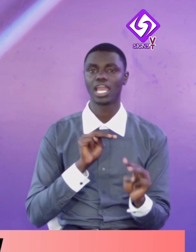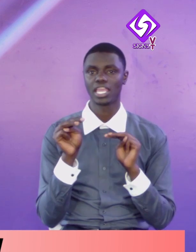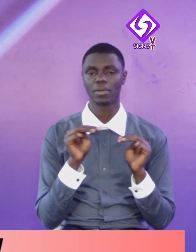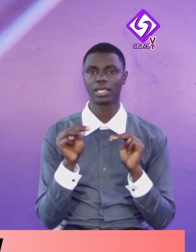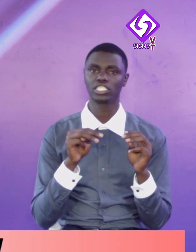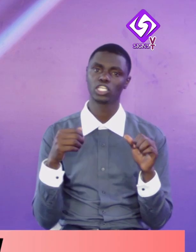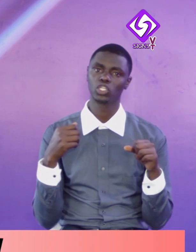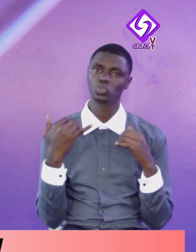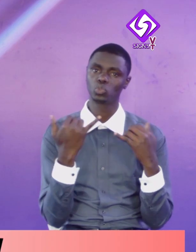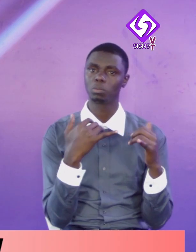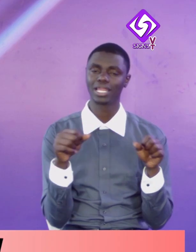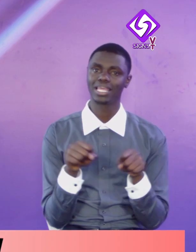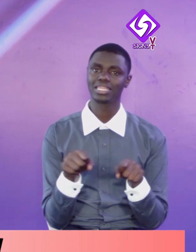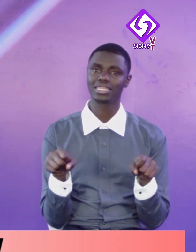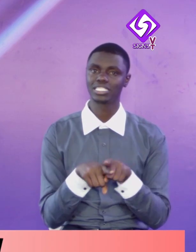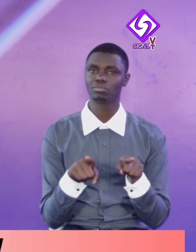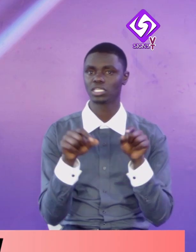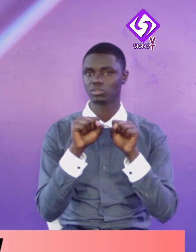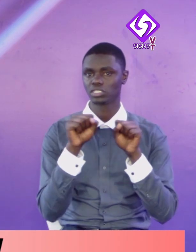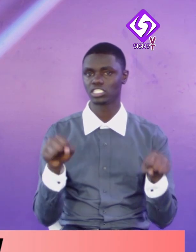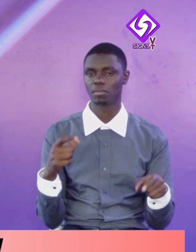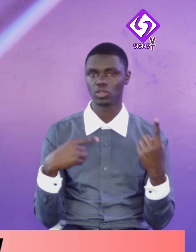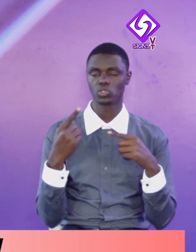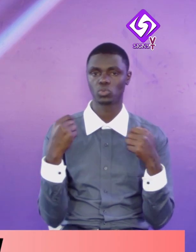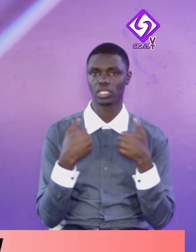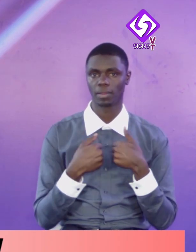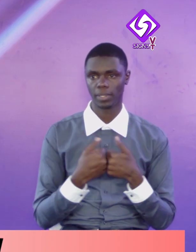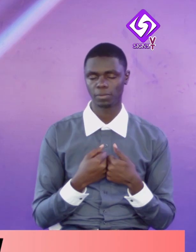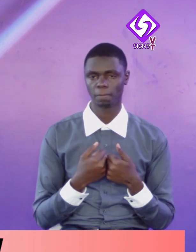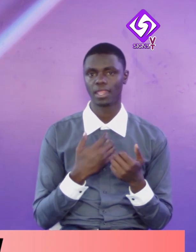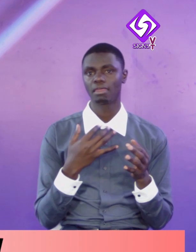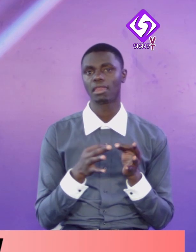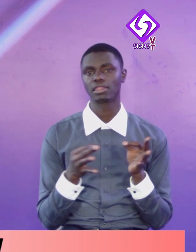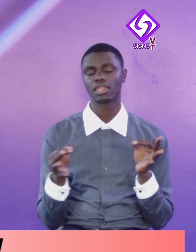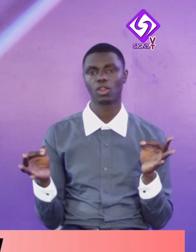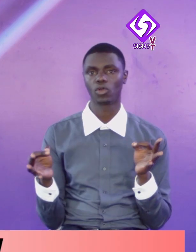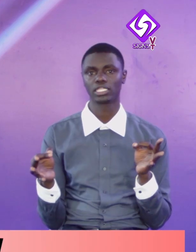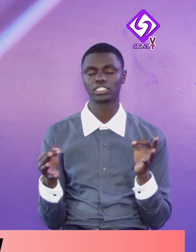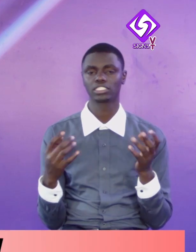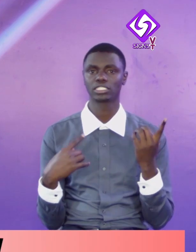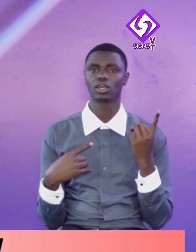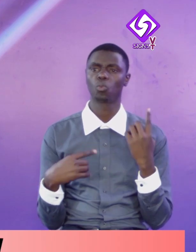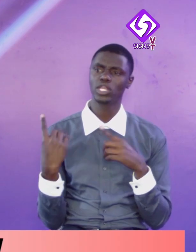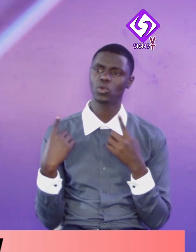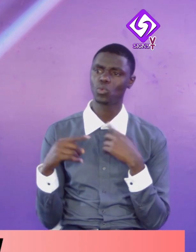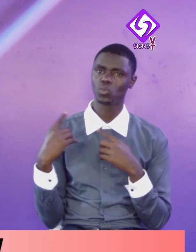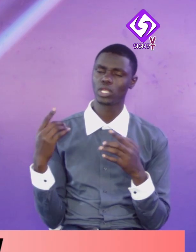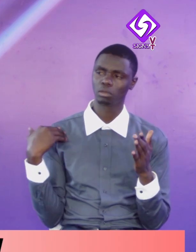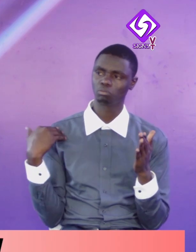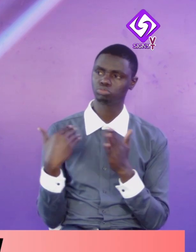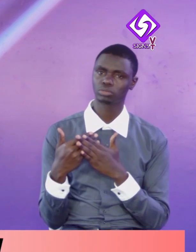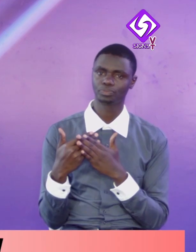same system and he was winning games. He had the longest streak of winning game in the, that